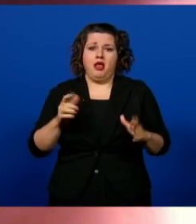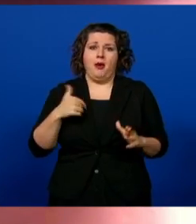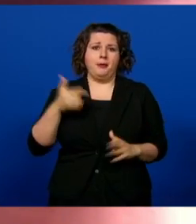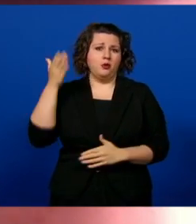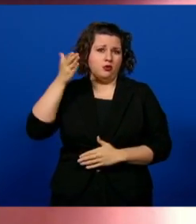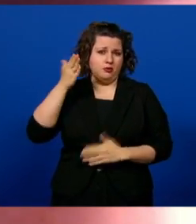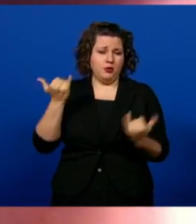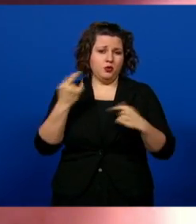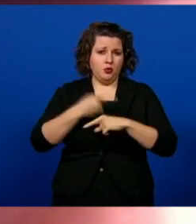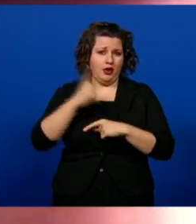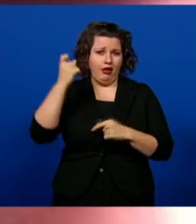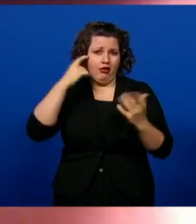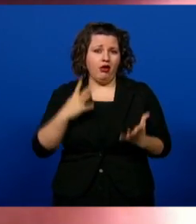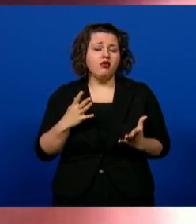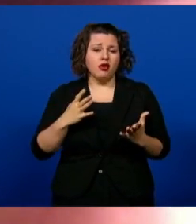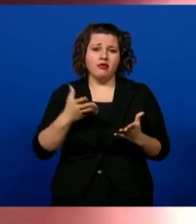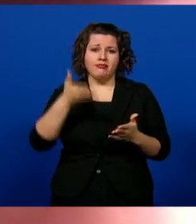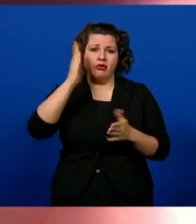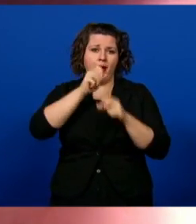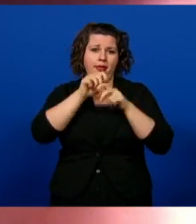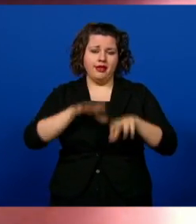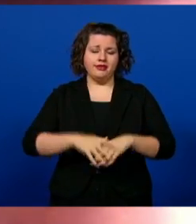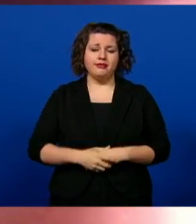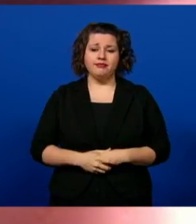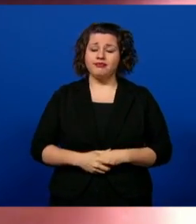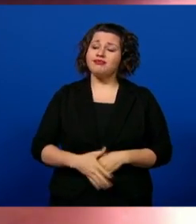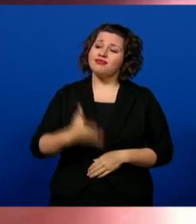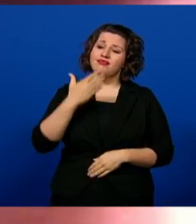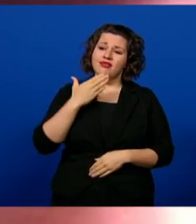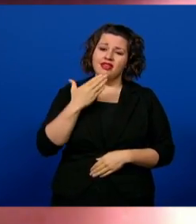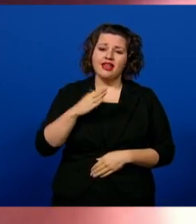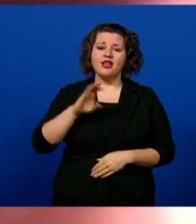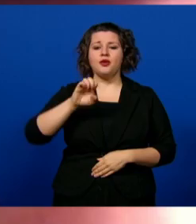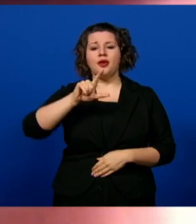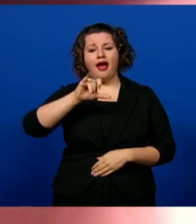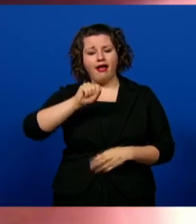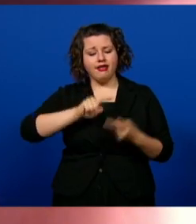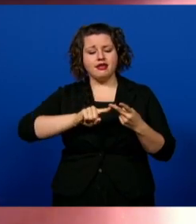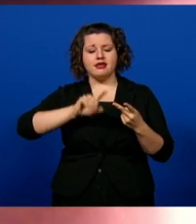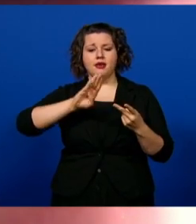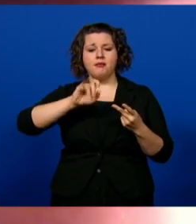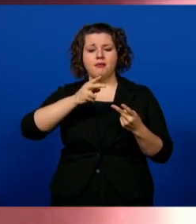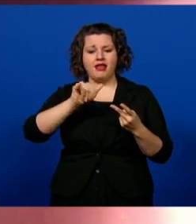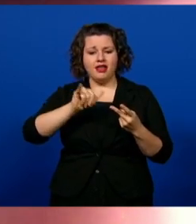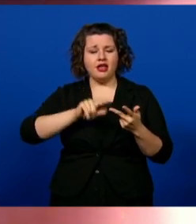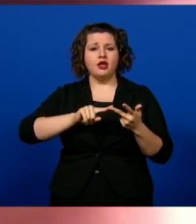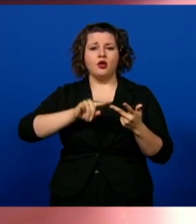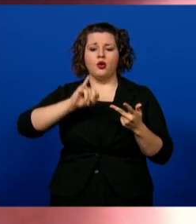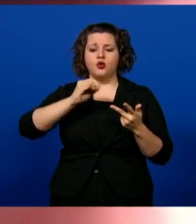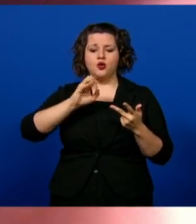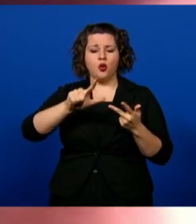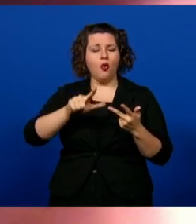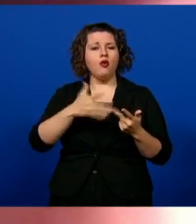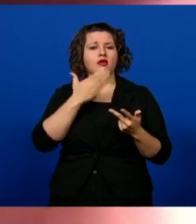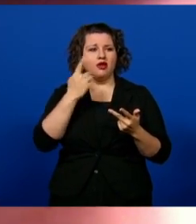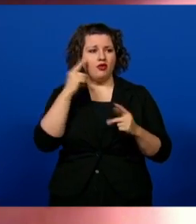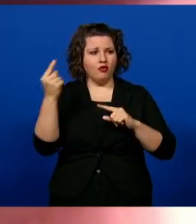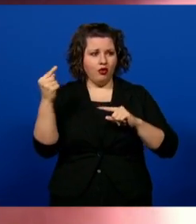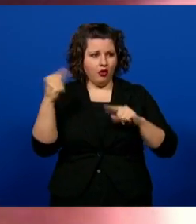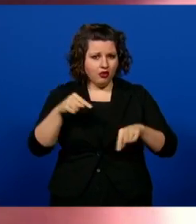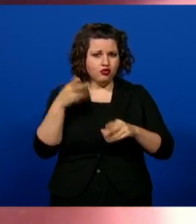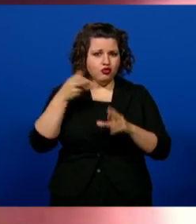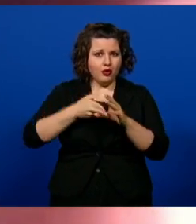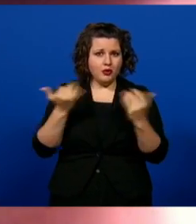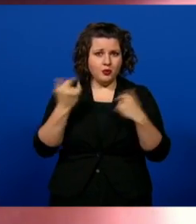Governor Reynolds, and God bless. Oh, thank you so much. Ellis, Bethany, Joel, thank you very much for joining us today,